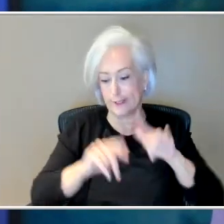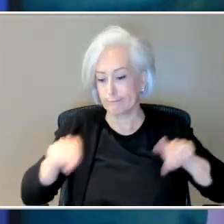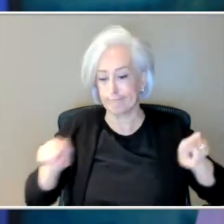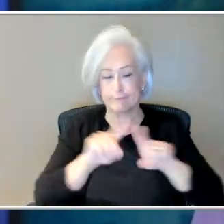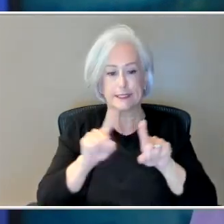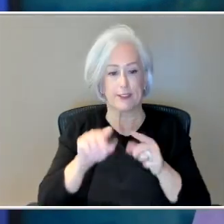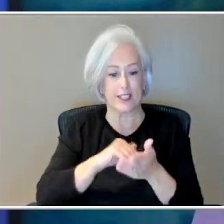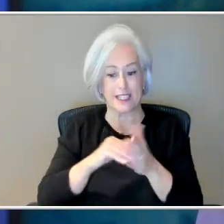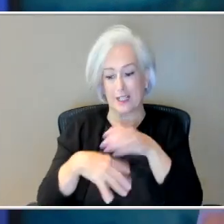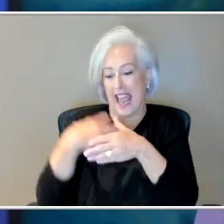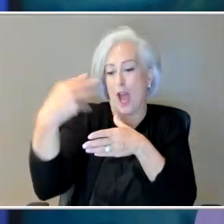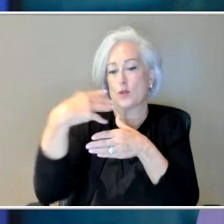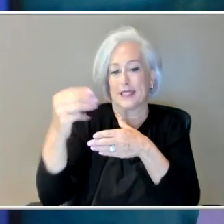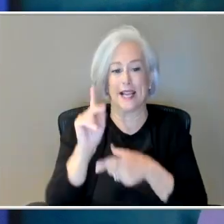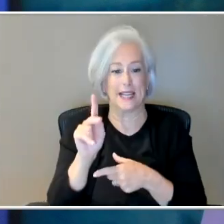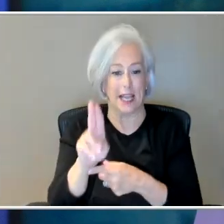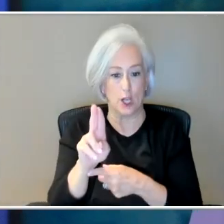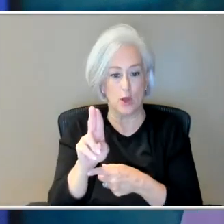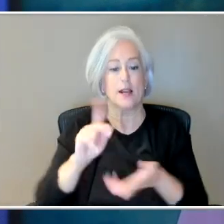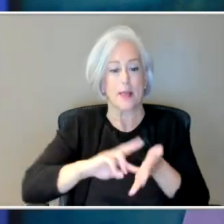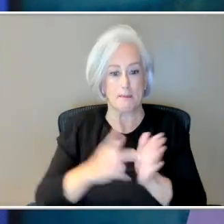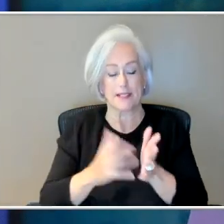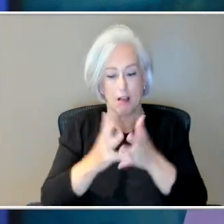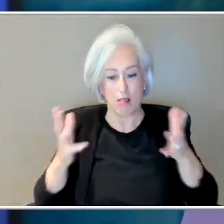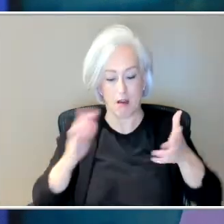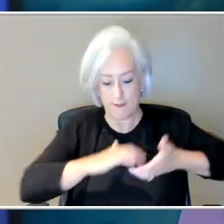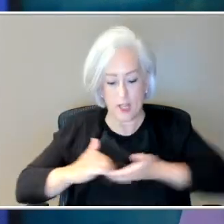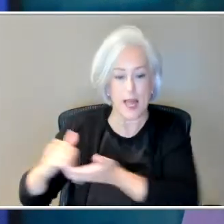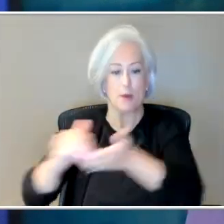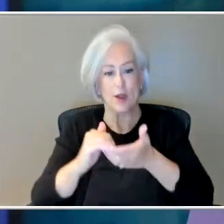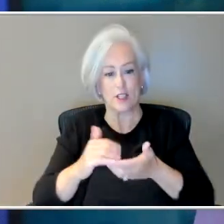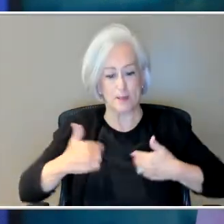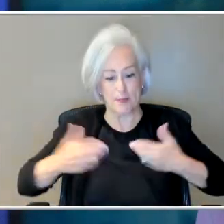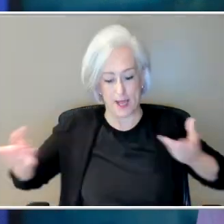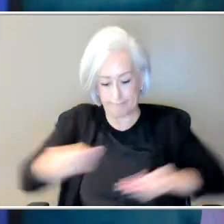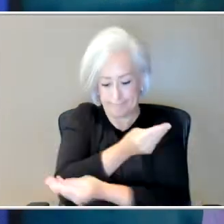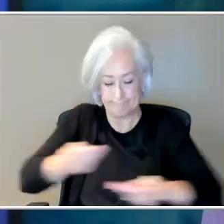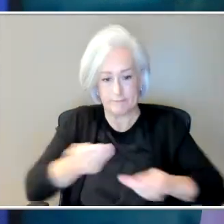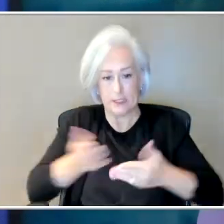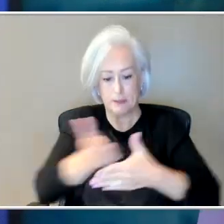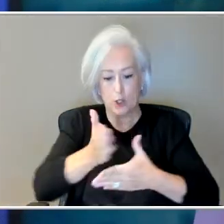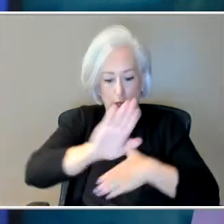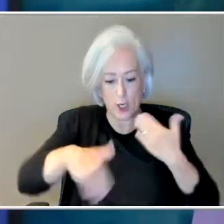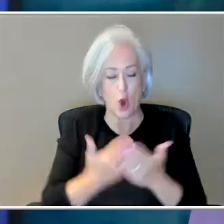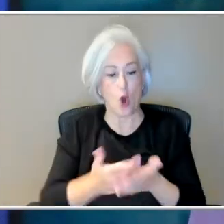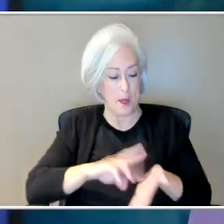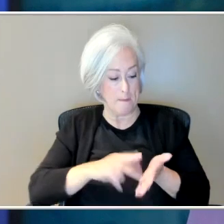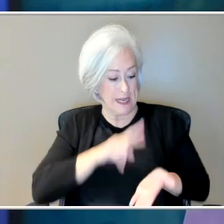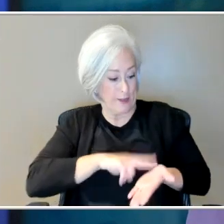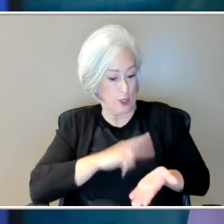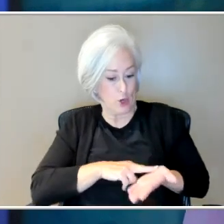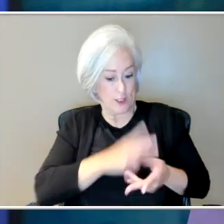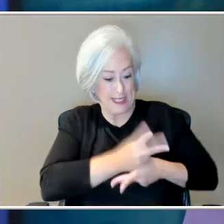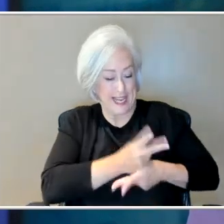it's a large collaboration, and I serve as kind of the bridge between all those doctors to make sure that the nurse here that's caring for them daily understands